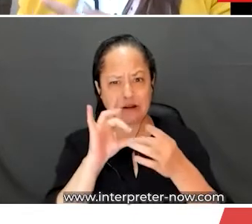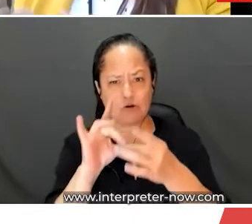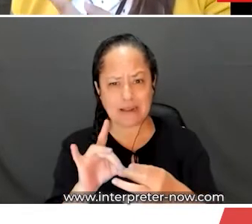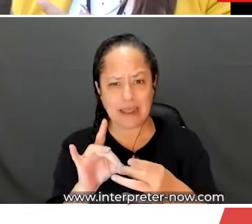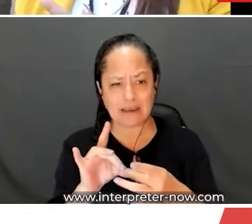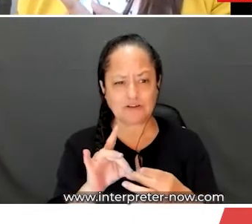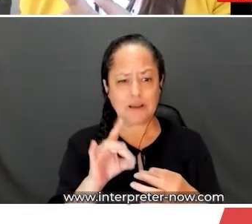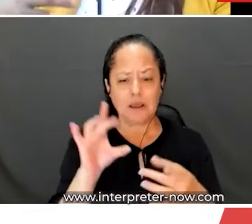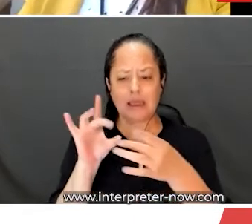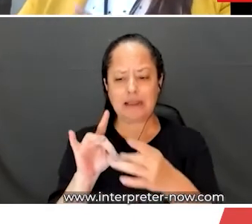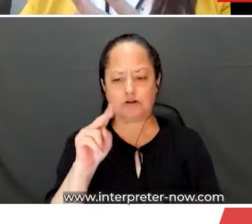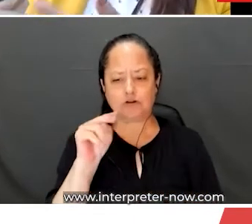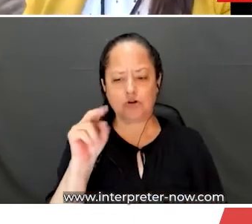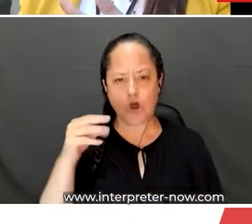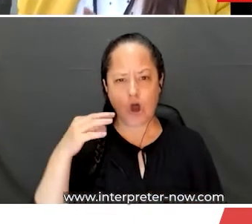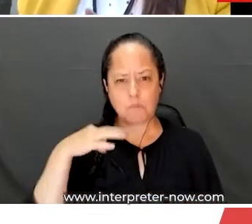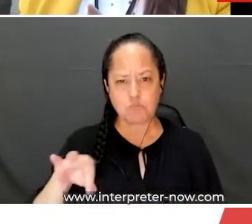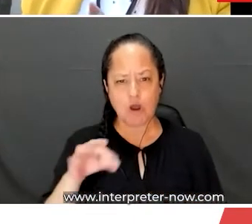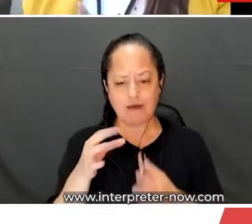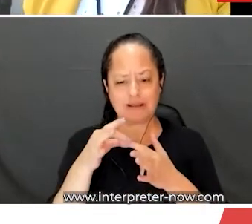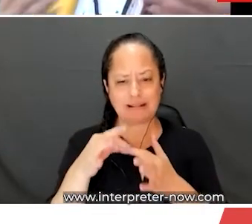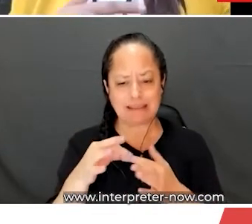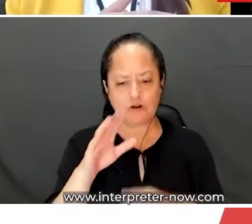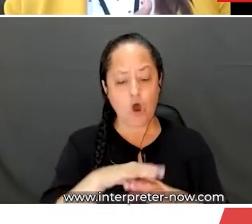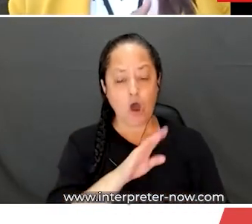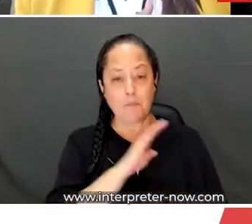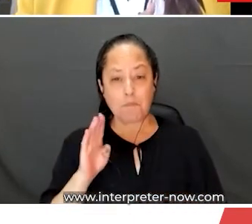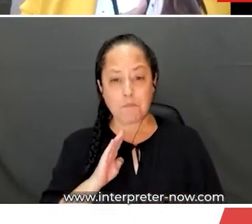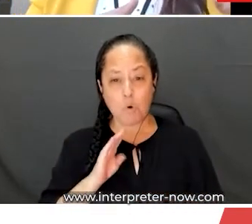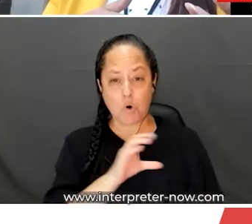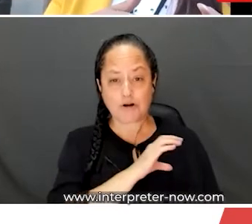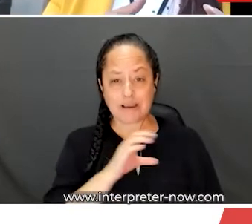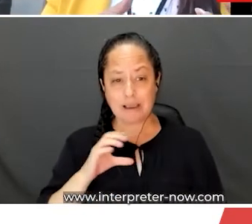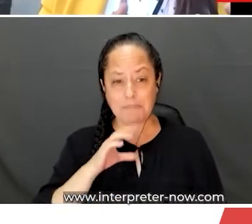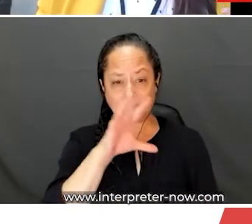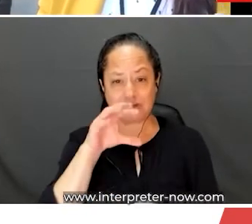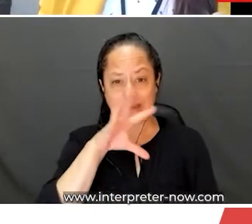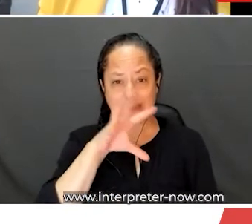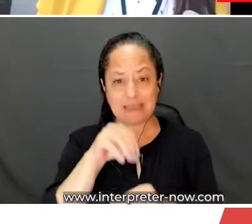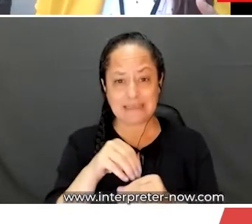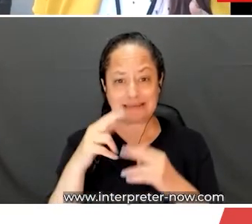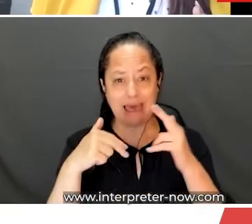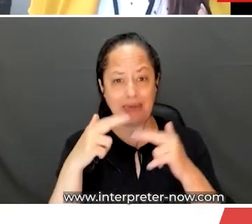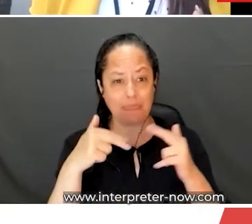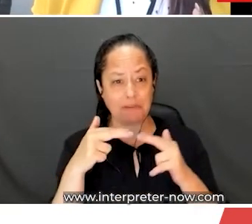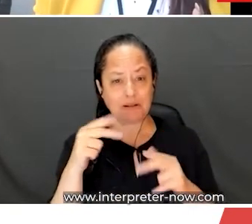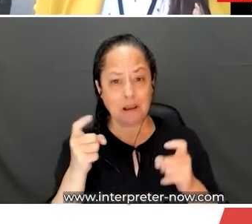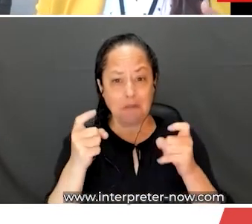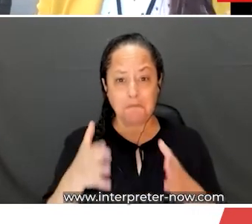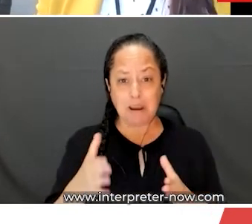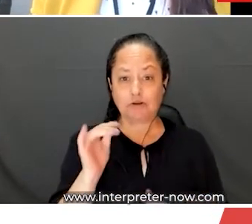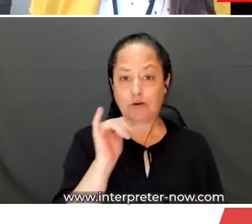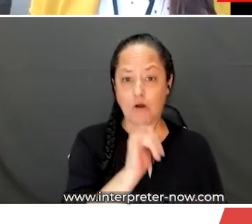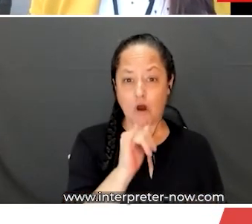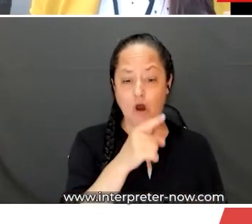connections with nonprofit leaders. I started getting on boards and commissions. And then inside of the building, my managers and were like, wow, you really have